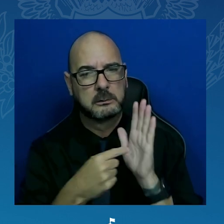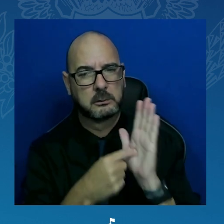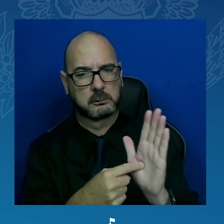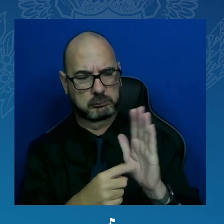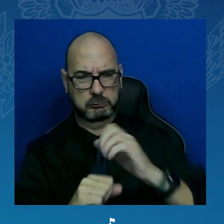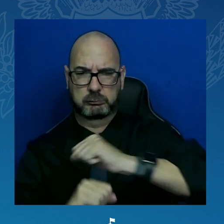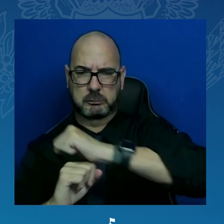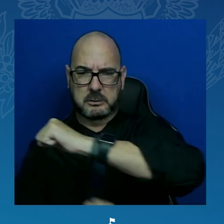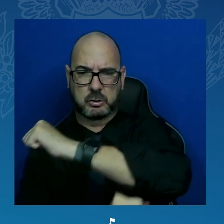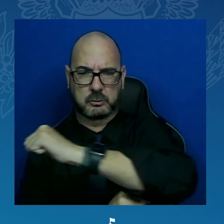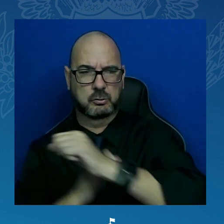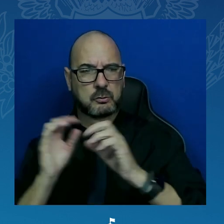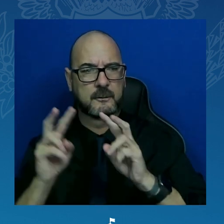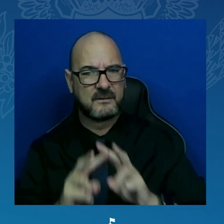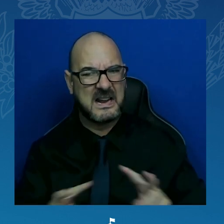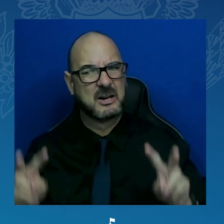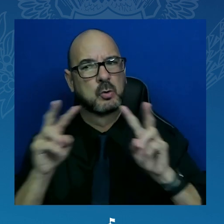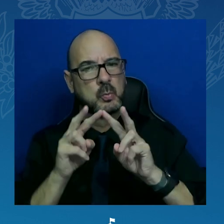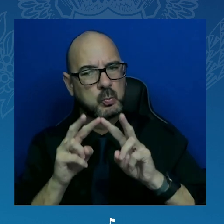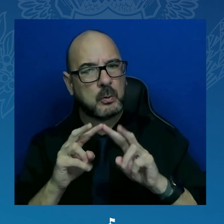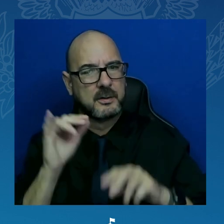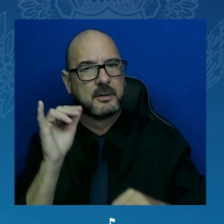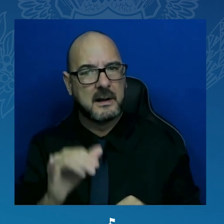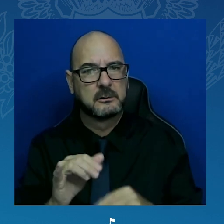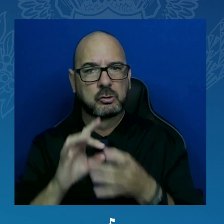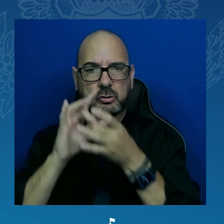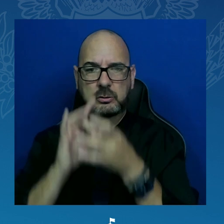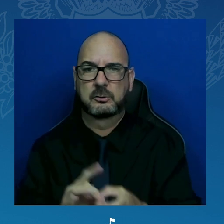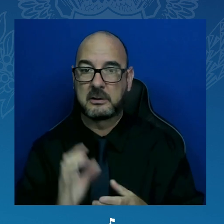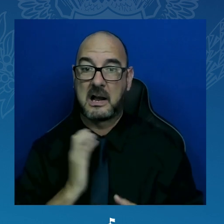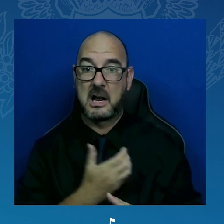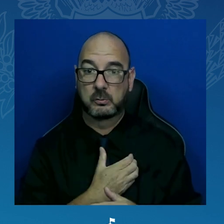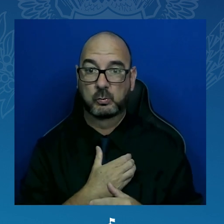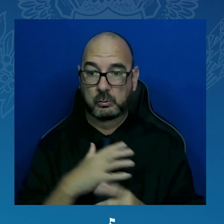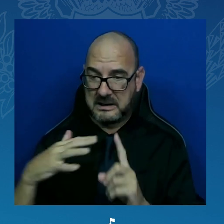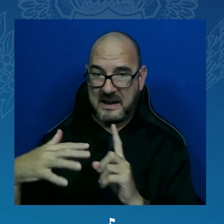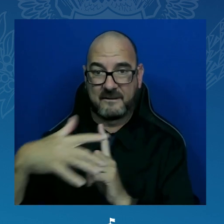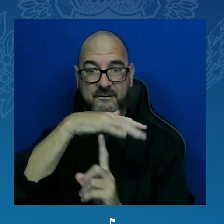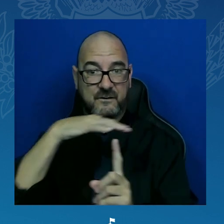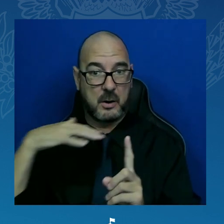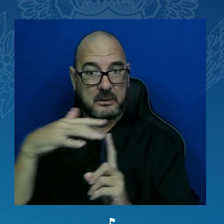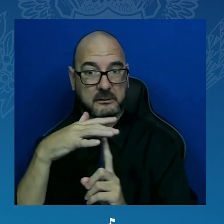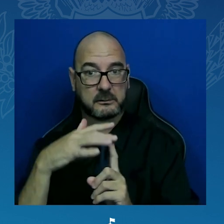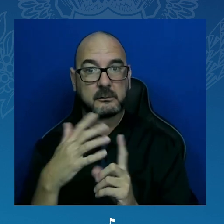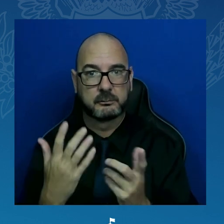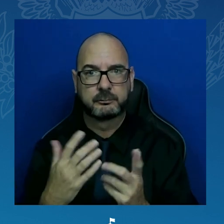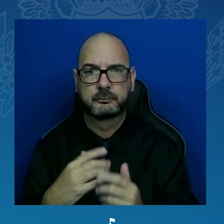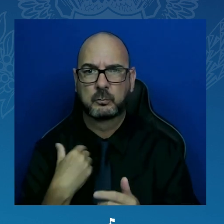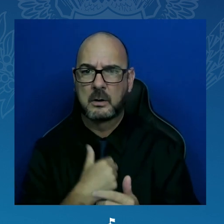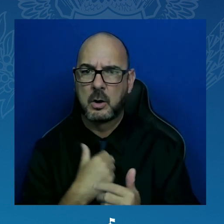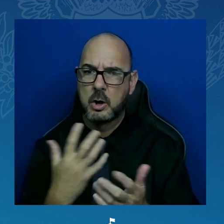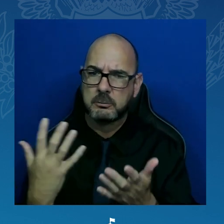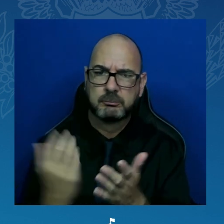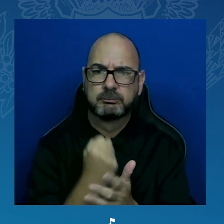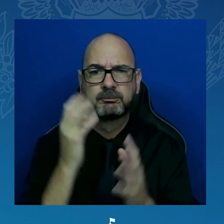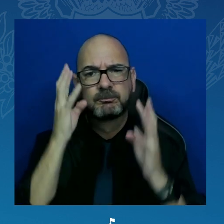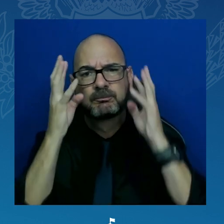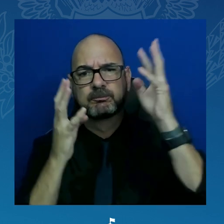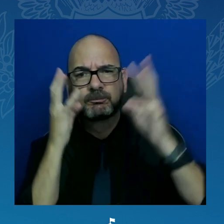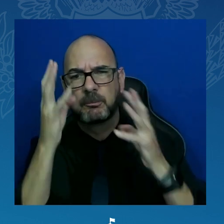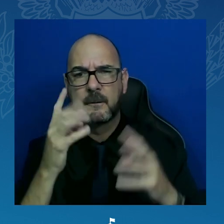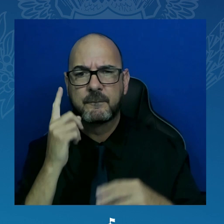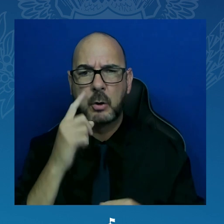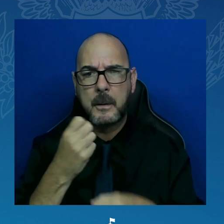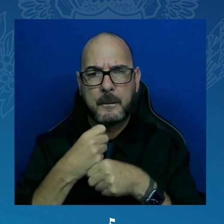of connection with our environment and the desire to harness human ingenuity to turn every challenge into